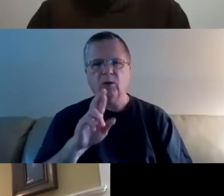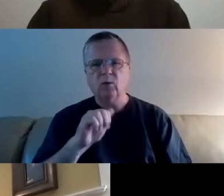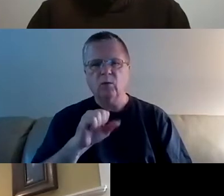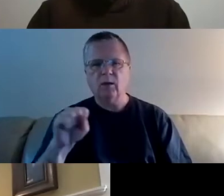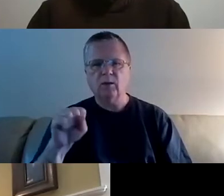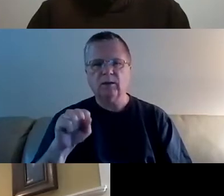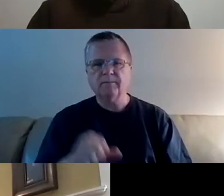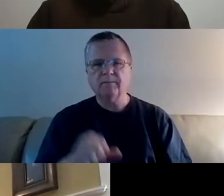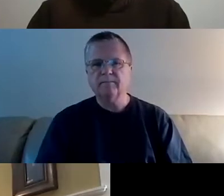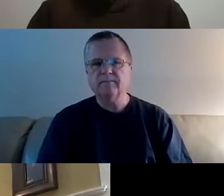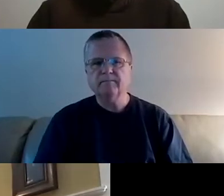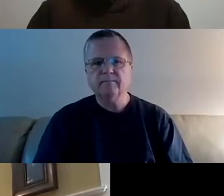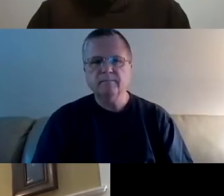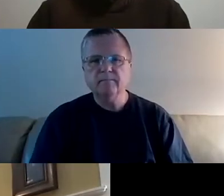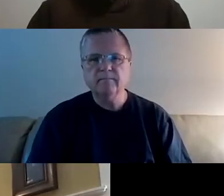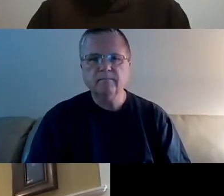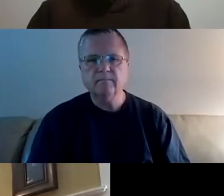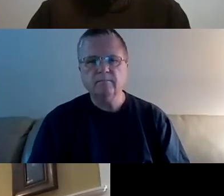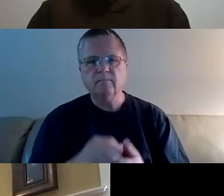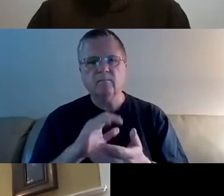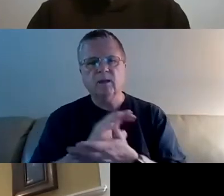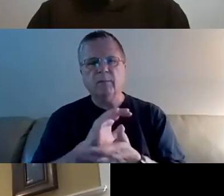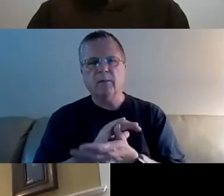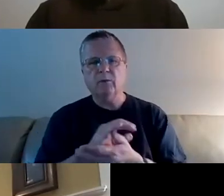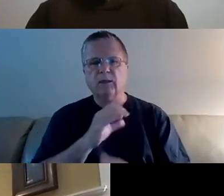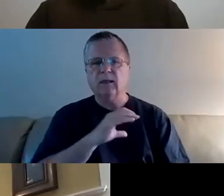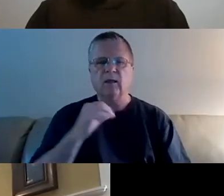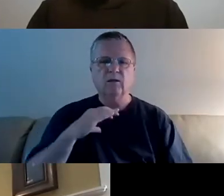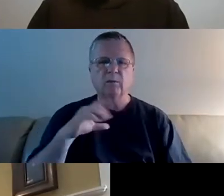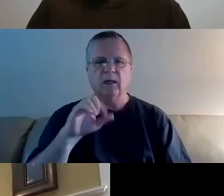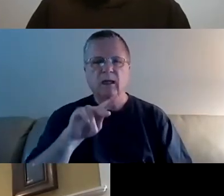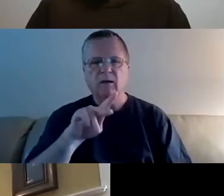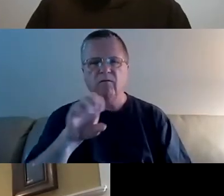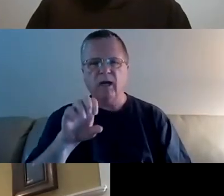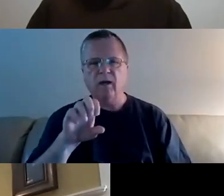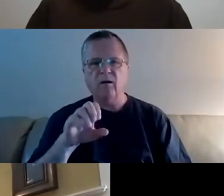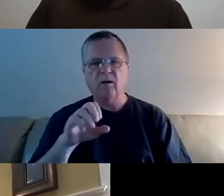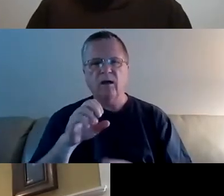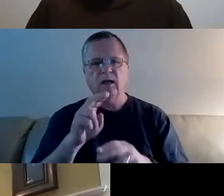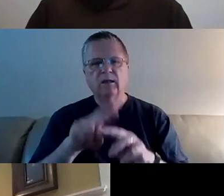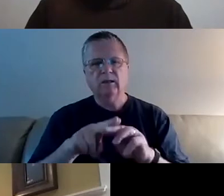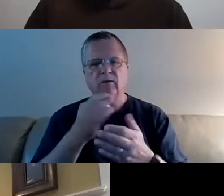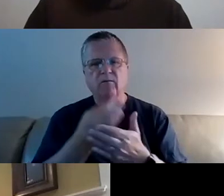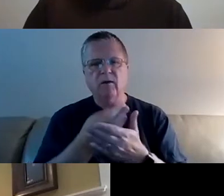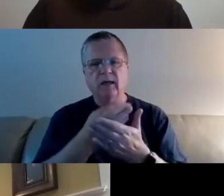Councilman. Councilman Lavelle, Chair of Finance and Law. Thank you.